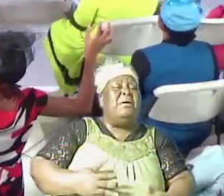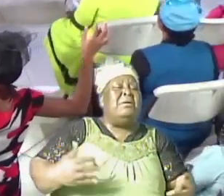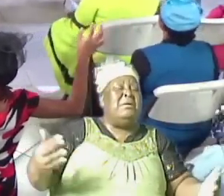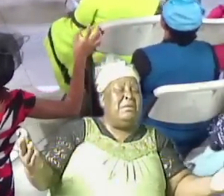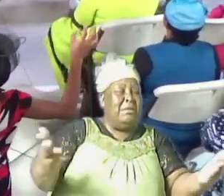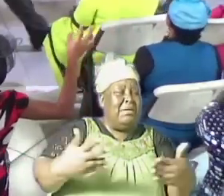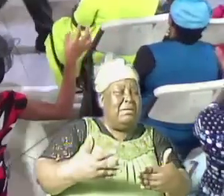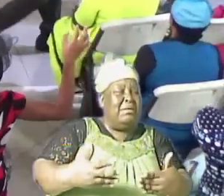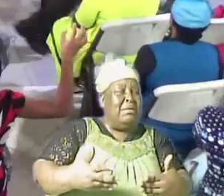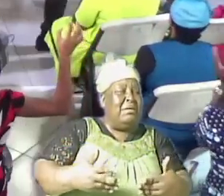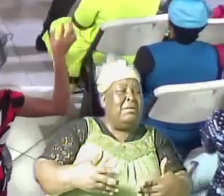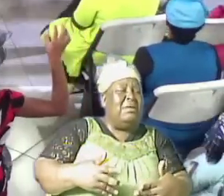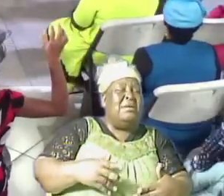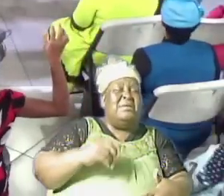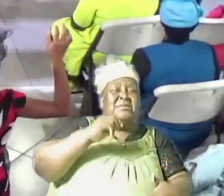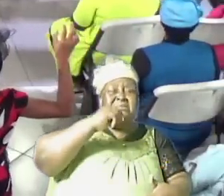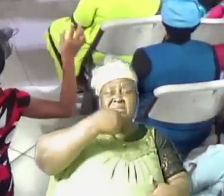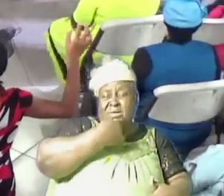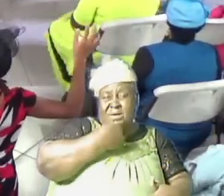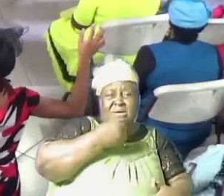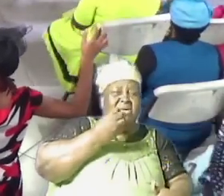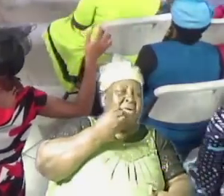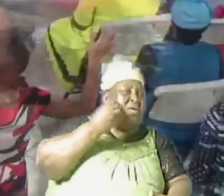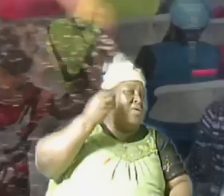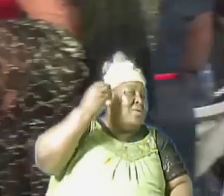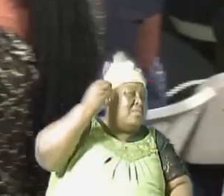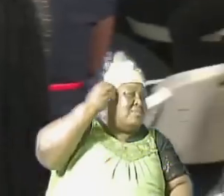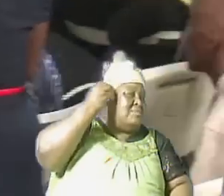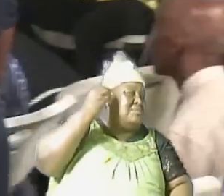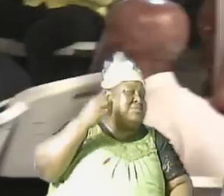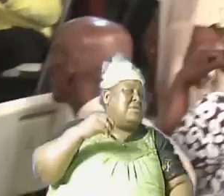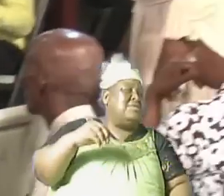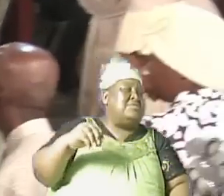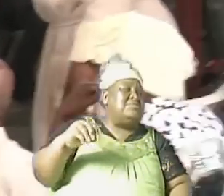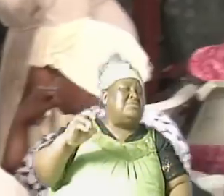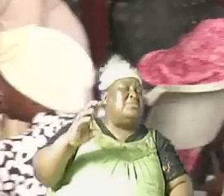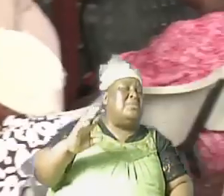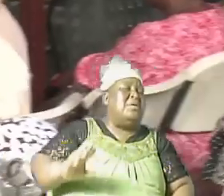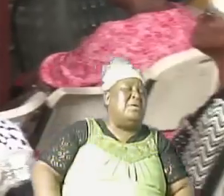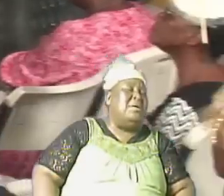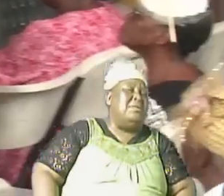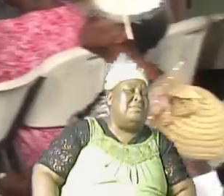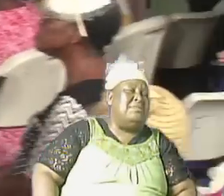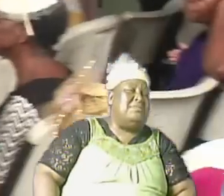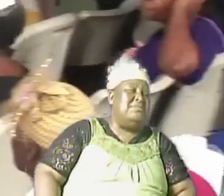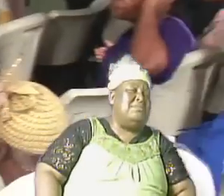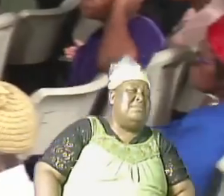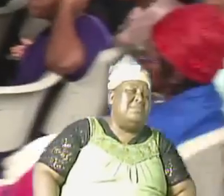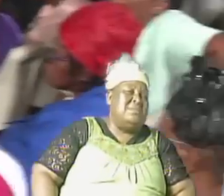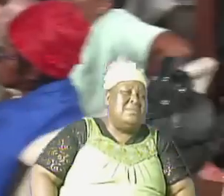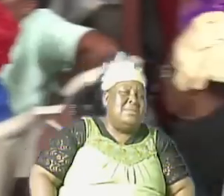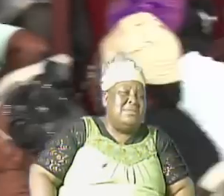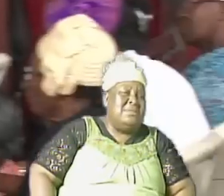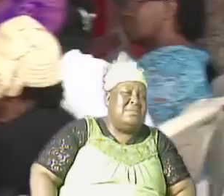house that is suffering from homosexual tendency. Don't put your hands up.